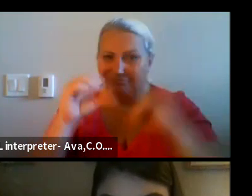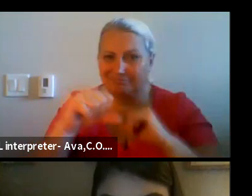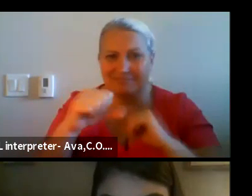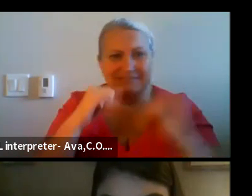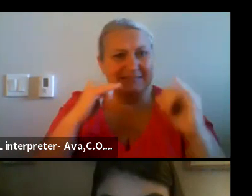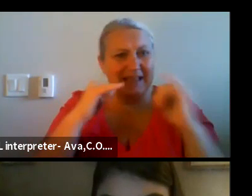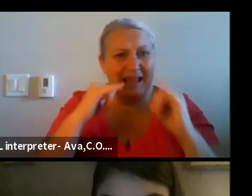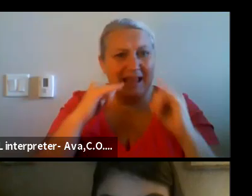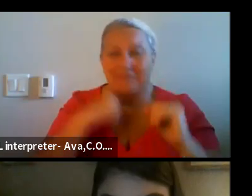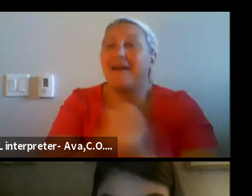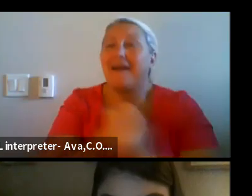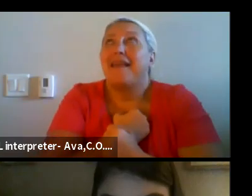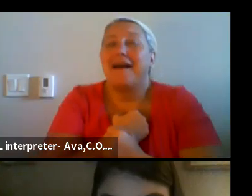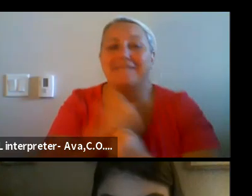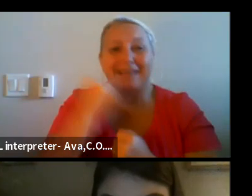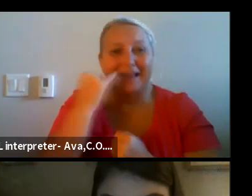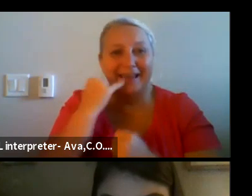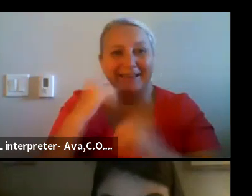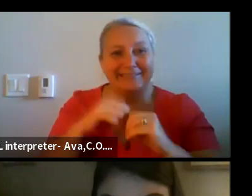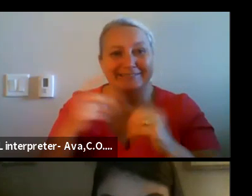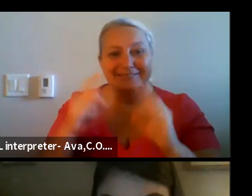pool.